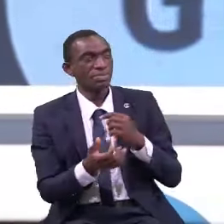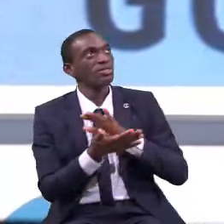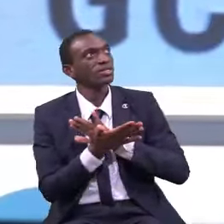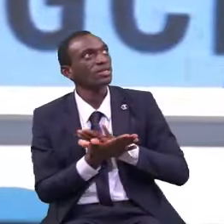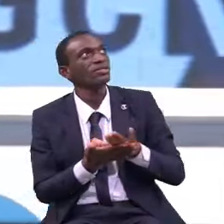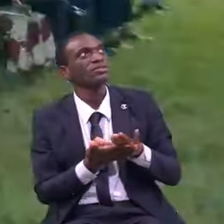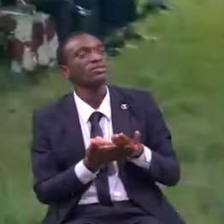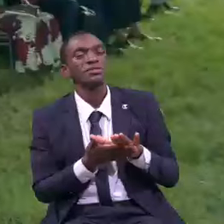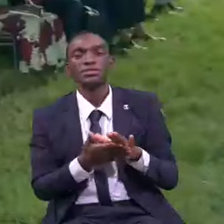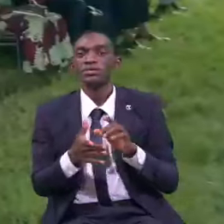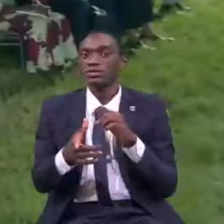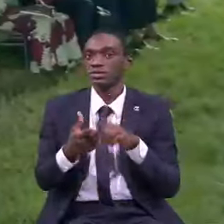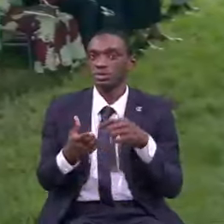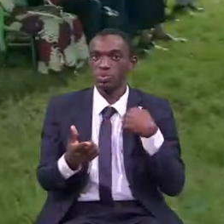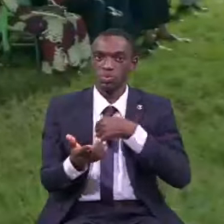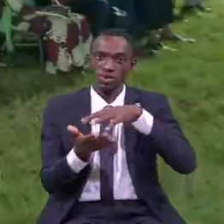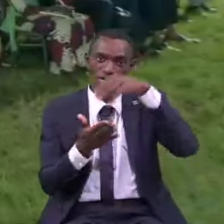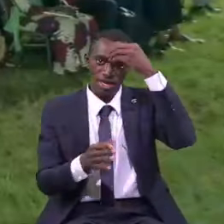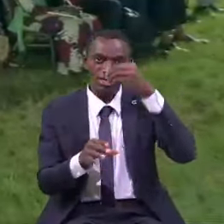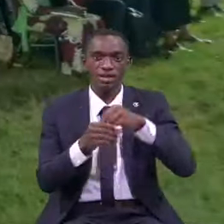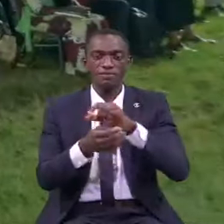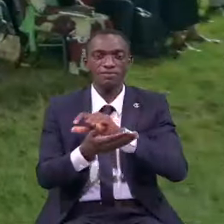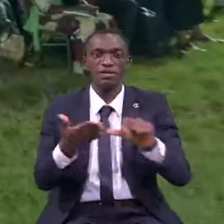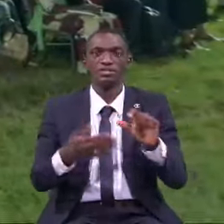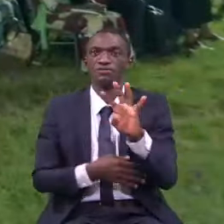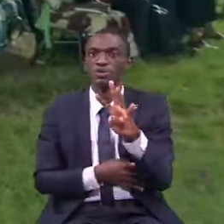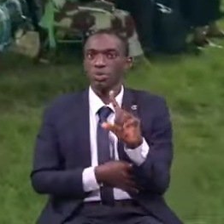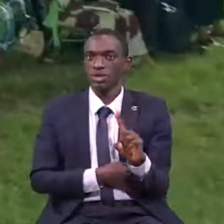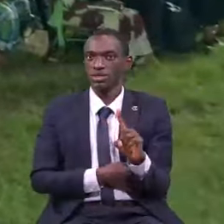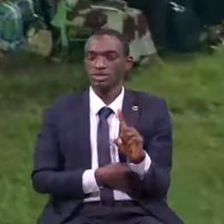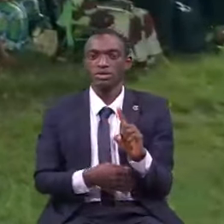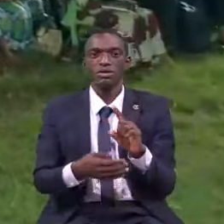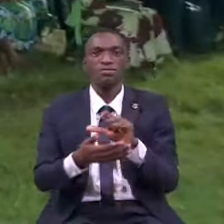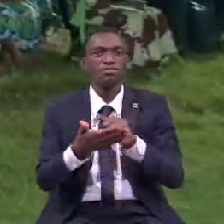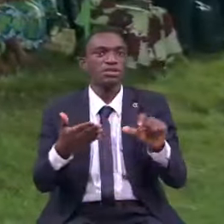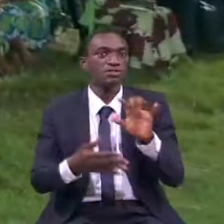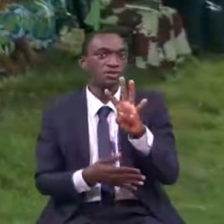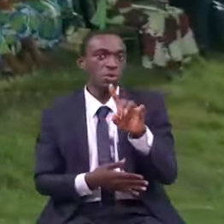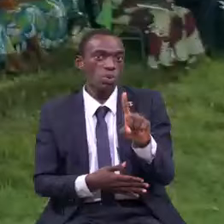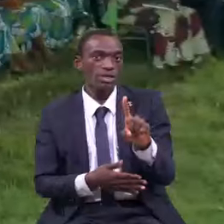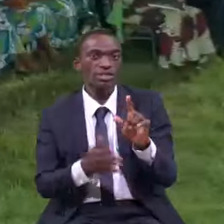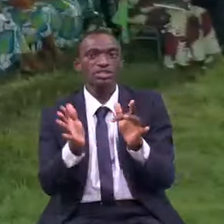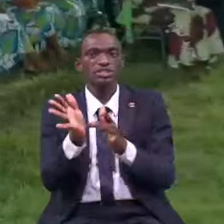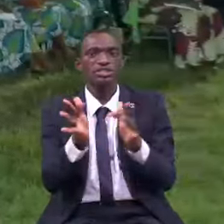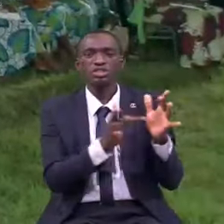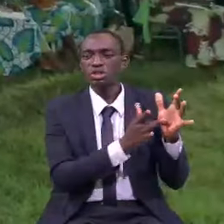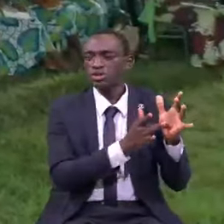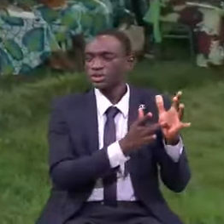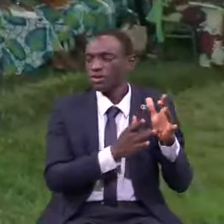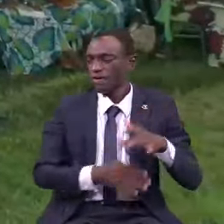And they were told in verse 41. In verse 41, Jesus moved with compassion.